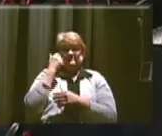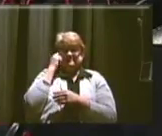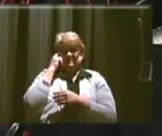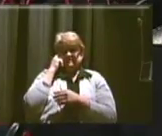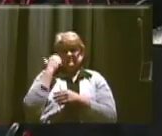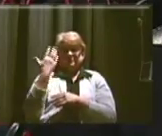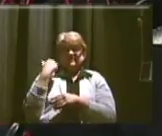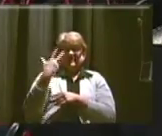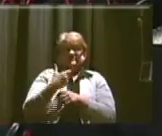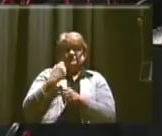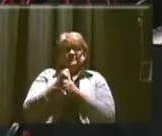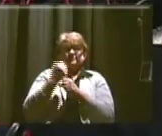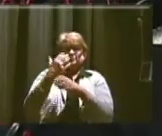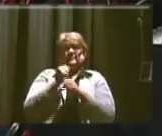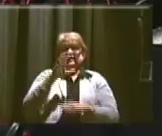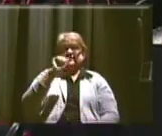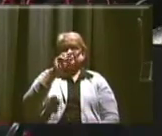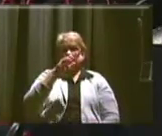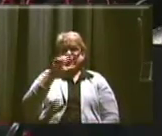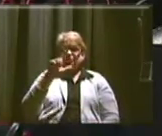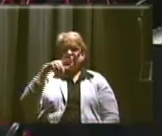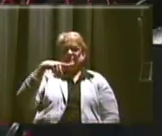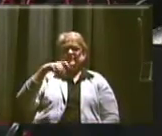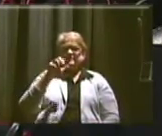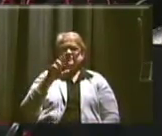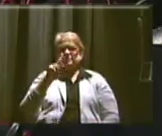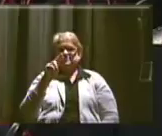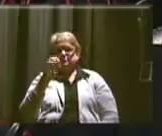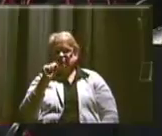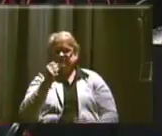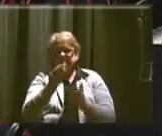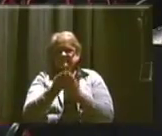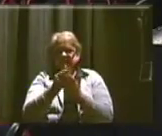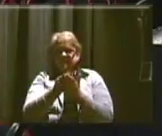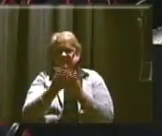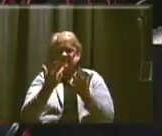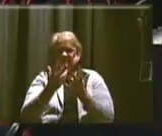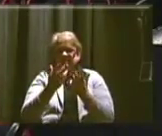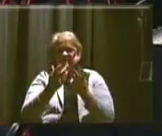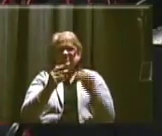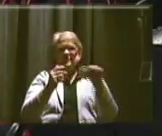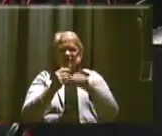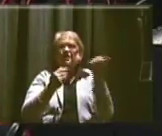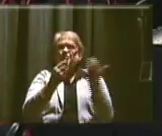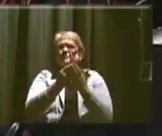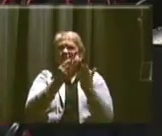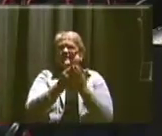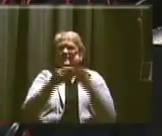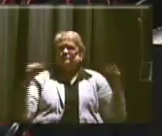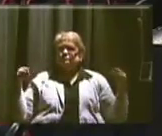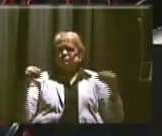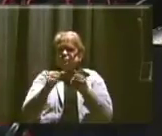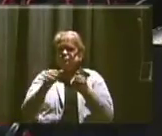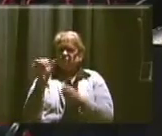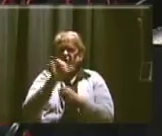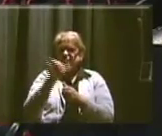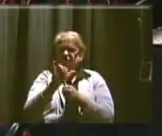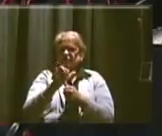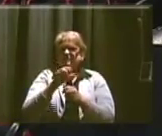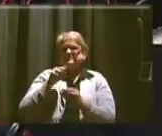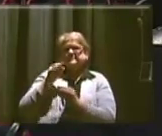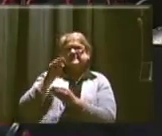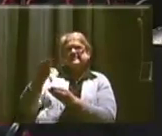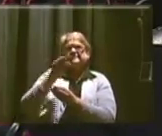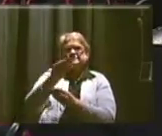get Carl Perkins money, but that's not the only money we get. So I'm interested in knowing money that has gone into individual programs, and we heard